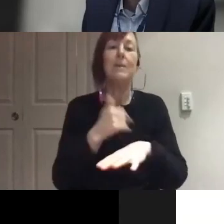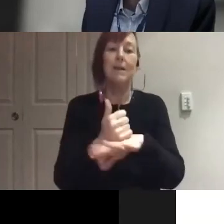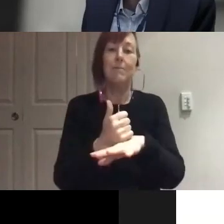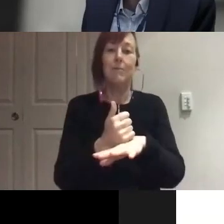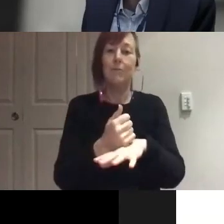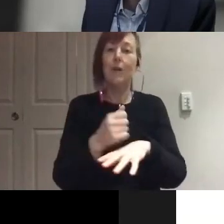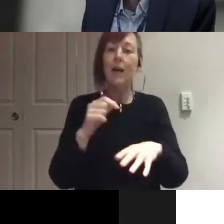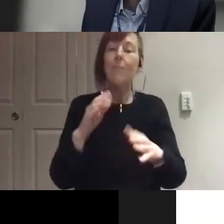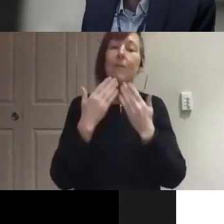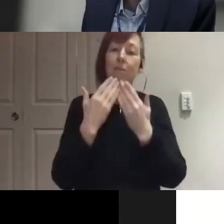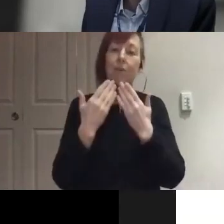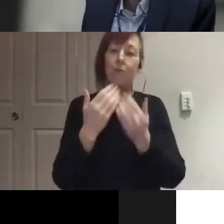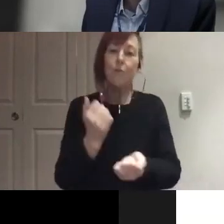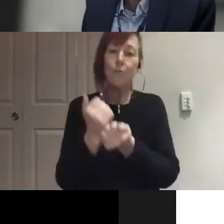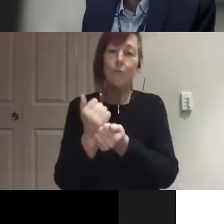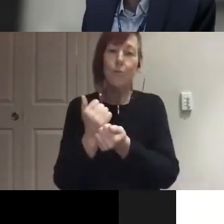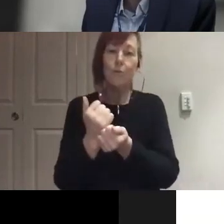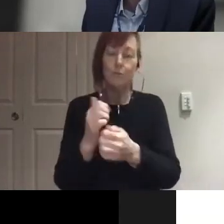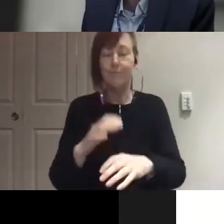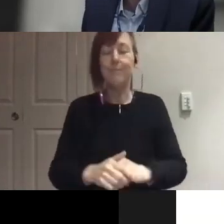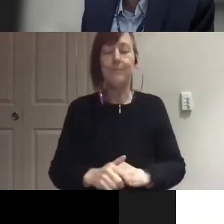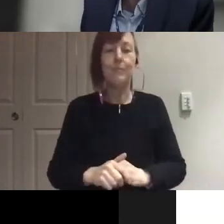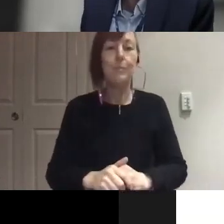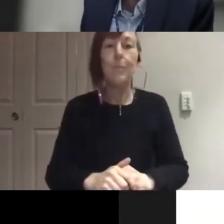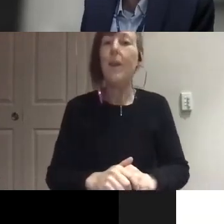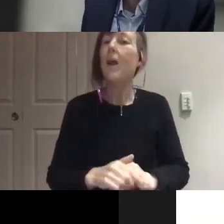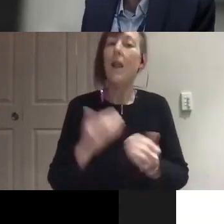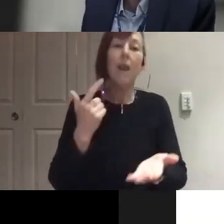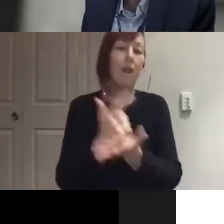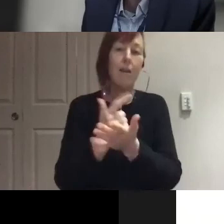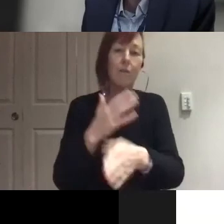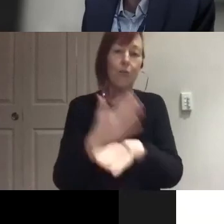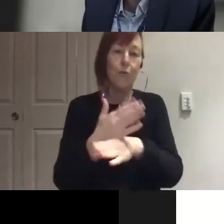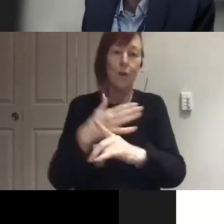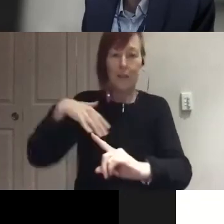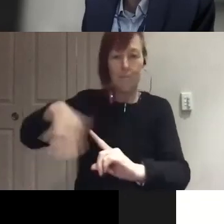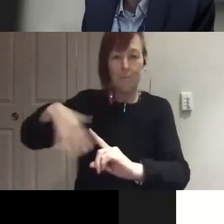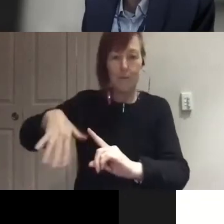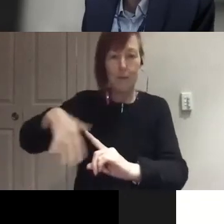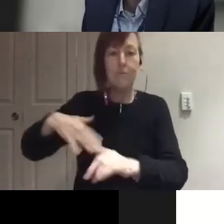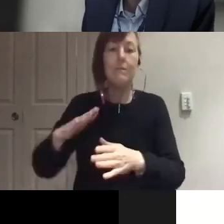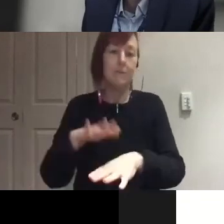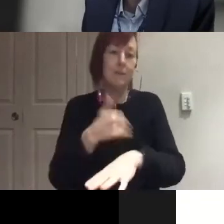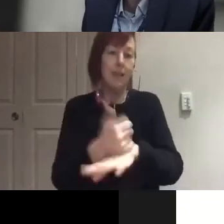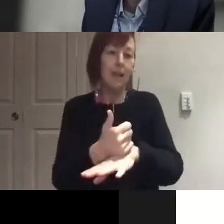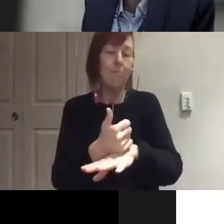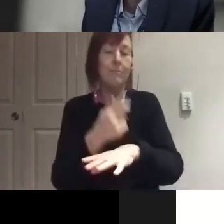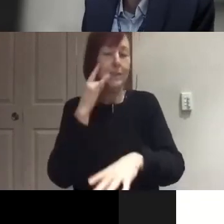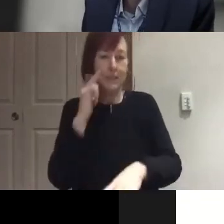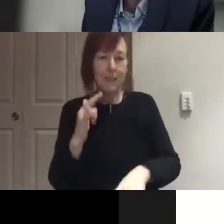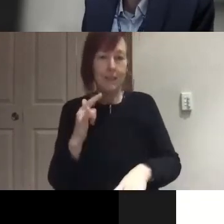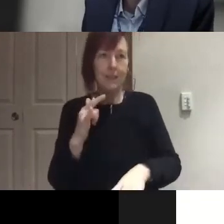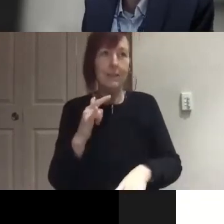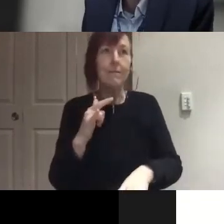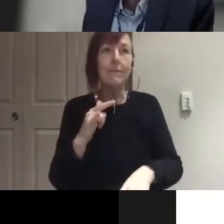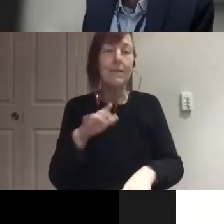but Council have done a power of work behind the scenes in supporting us to set up the testing sites at the various locations